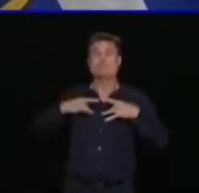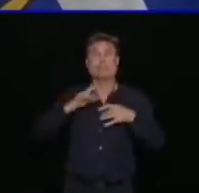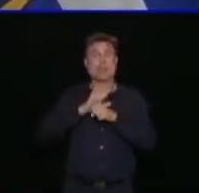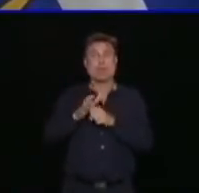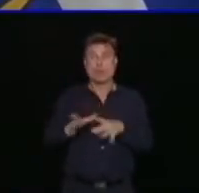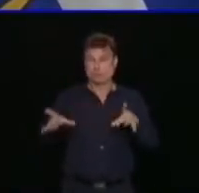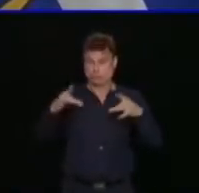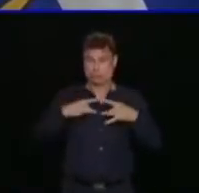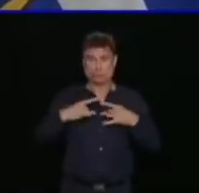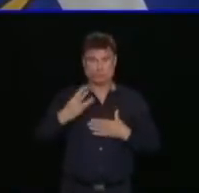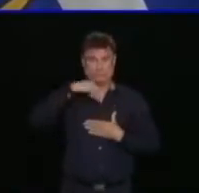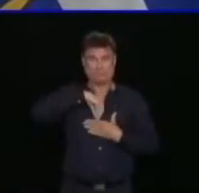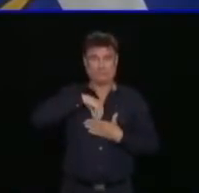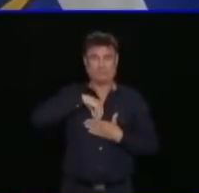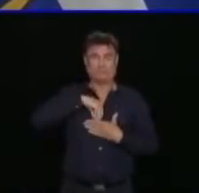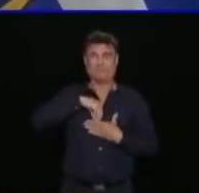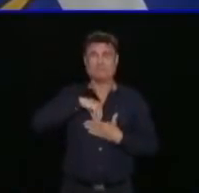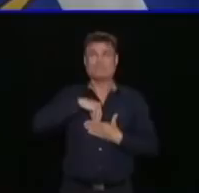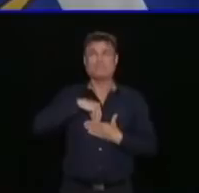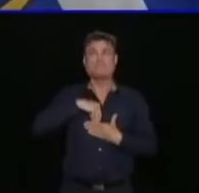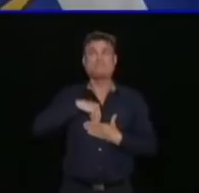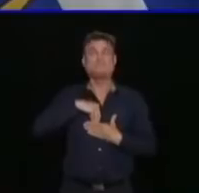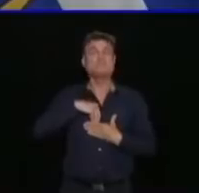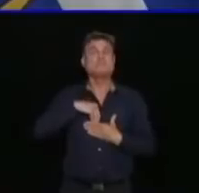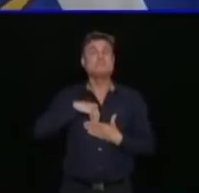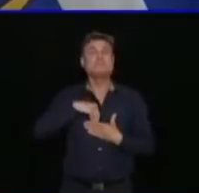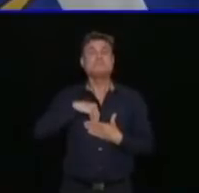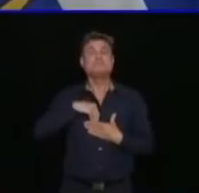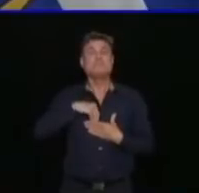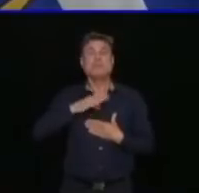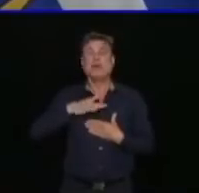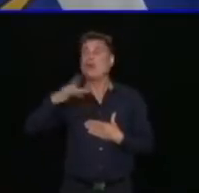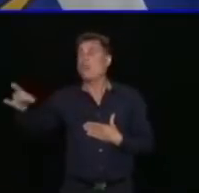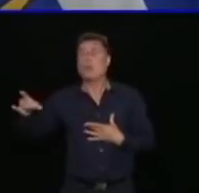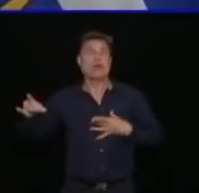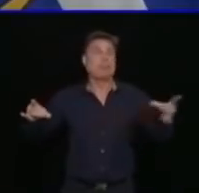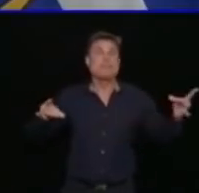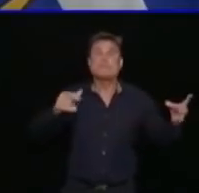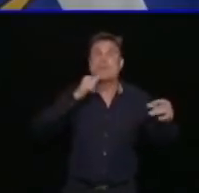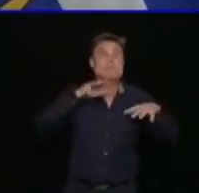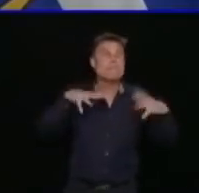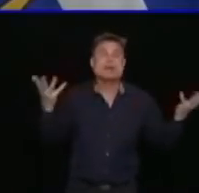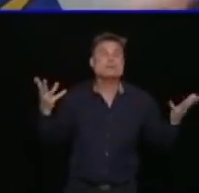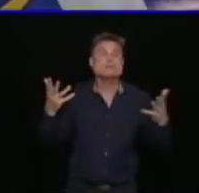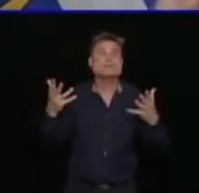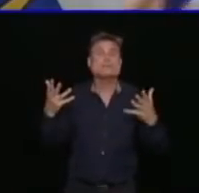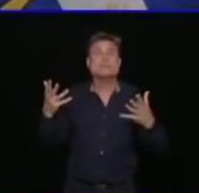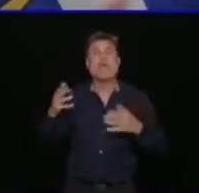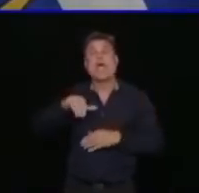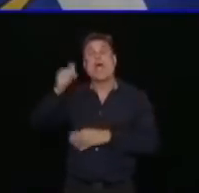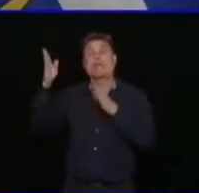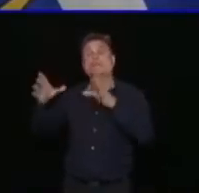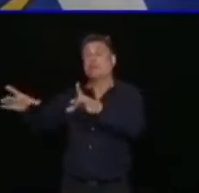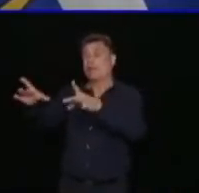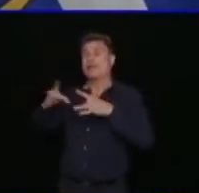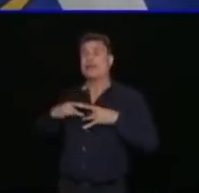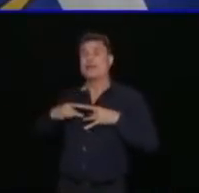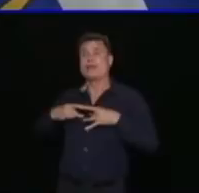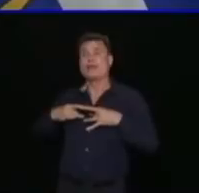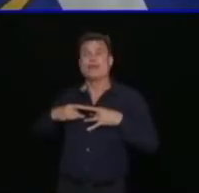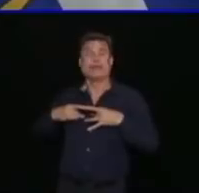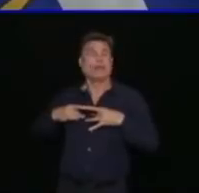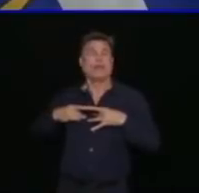if you are somebody who's shedding a lot of virus, if you can't spread it to lots of people, you are not going to get one of those super spreading